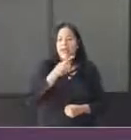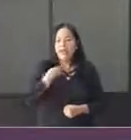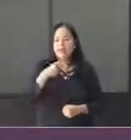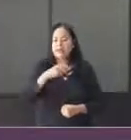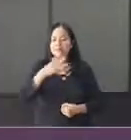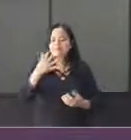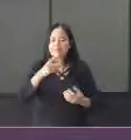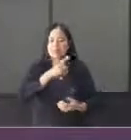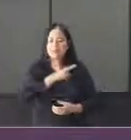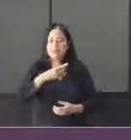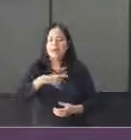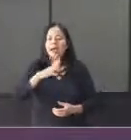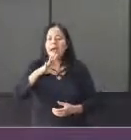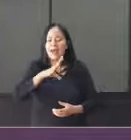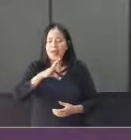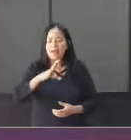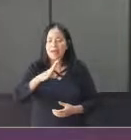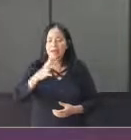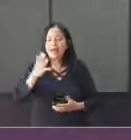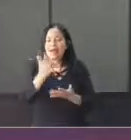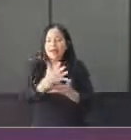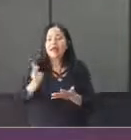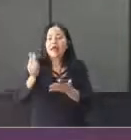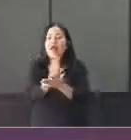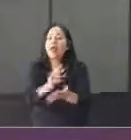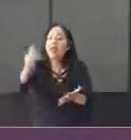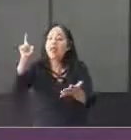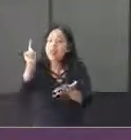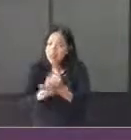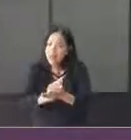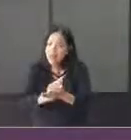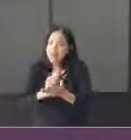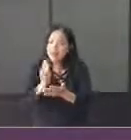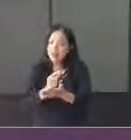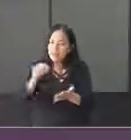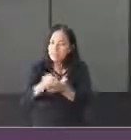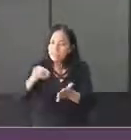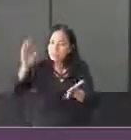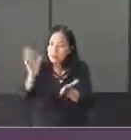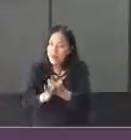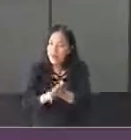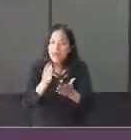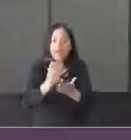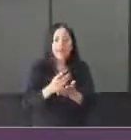was a specific regulation because it was common,